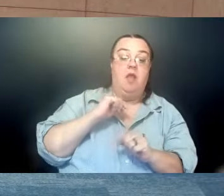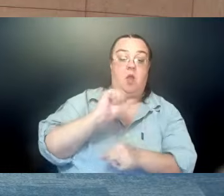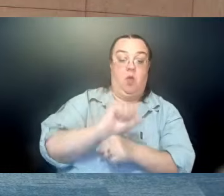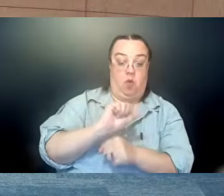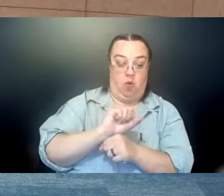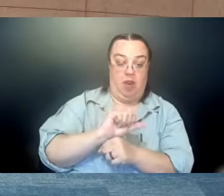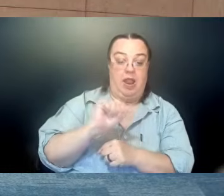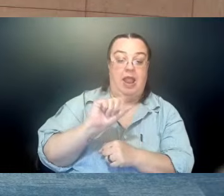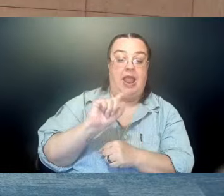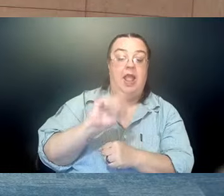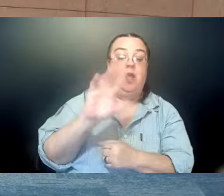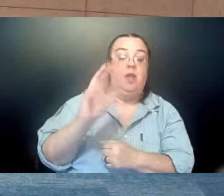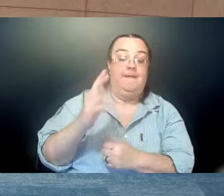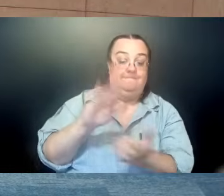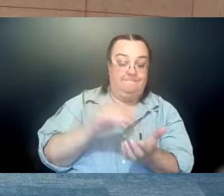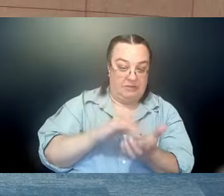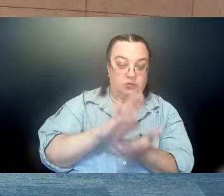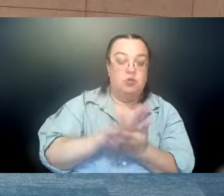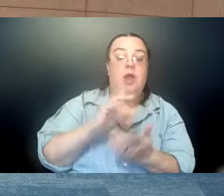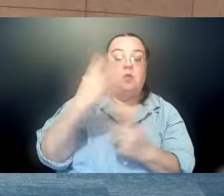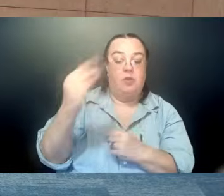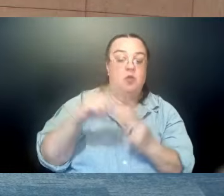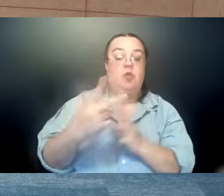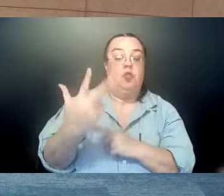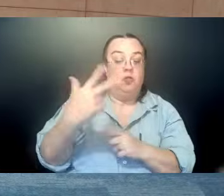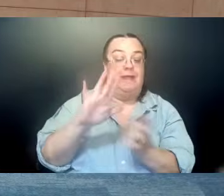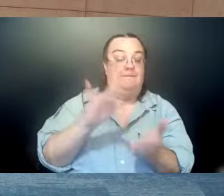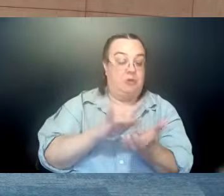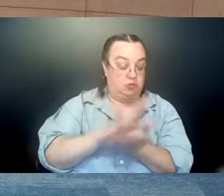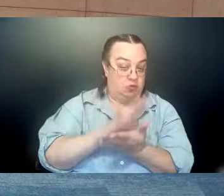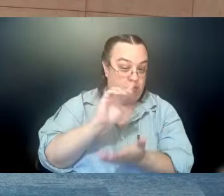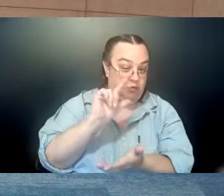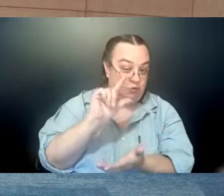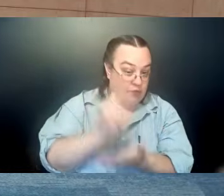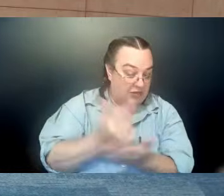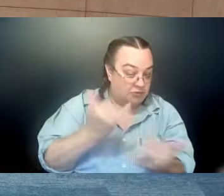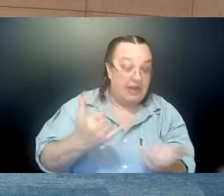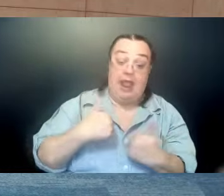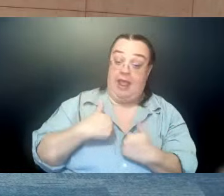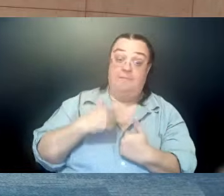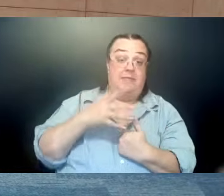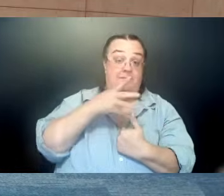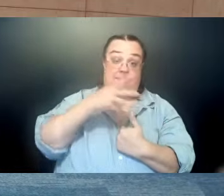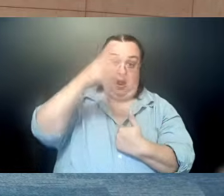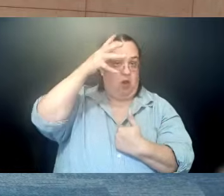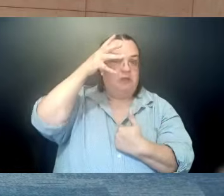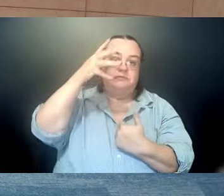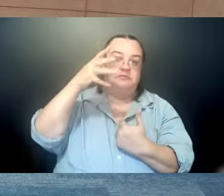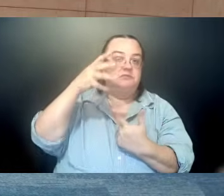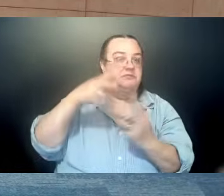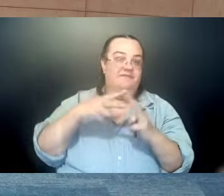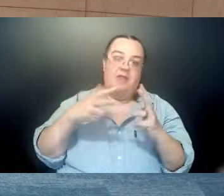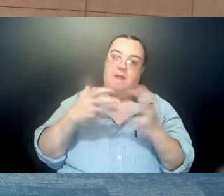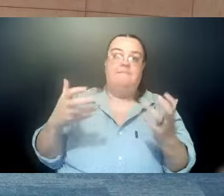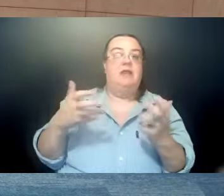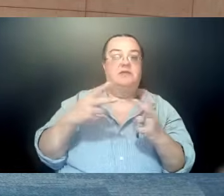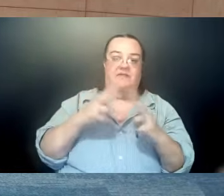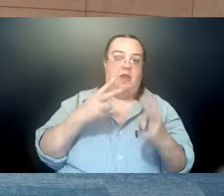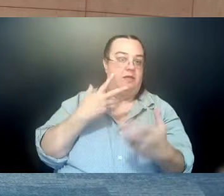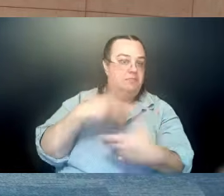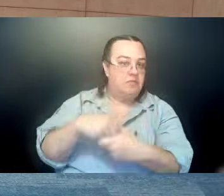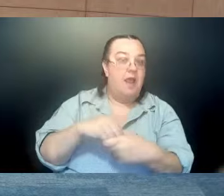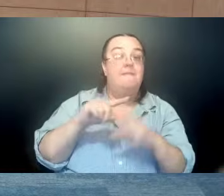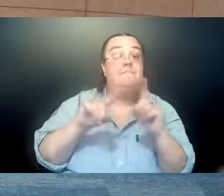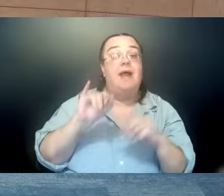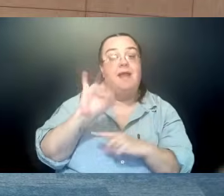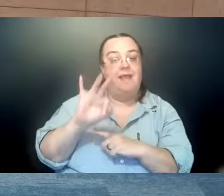school graduations today. I'm a parent, very much, very present. But if the mayor